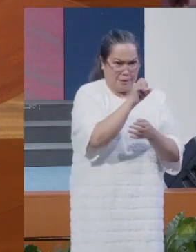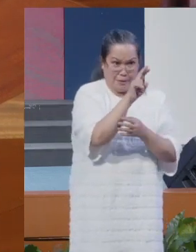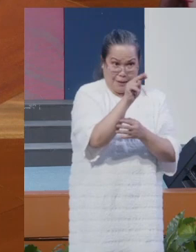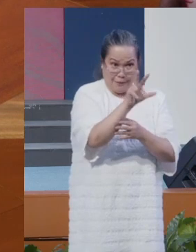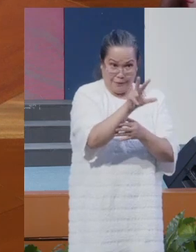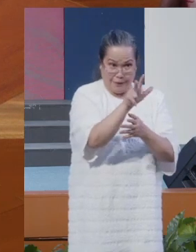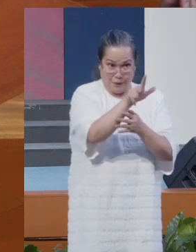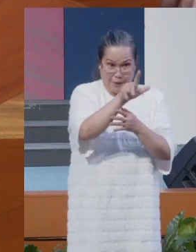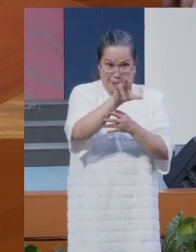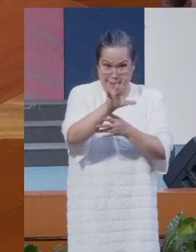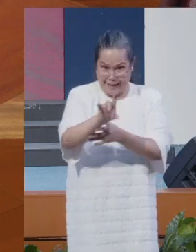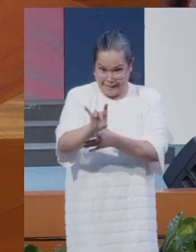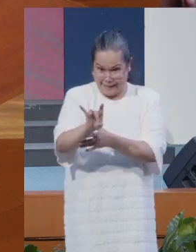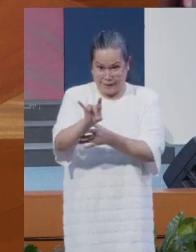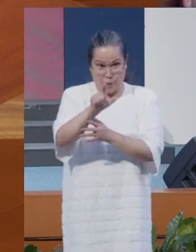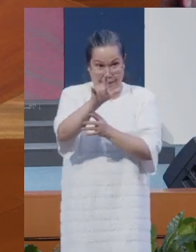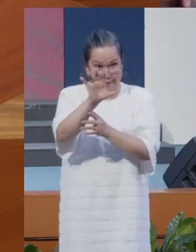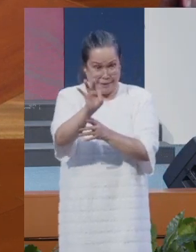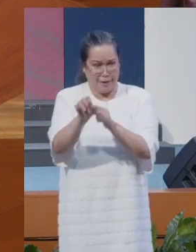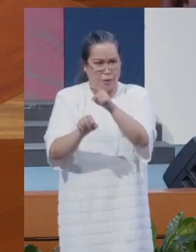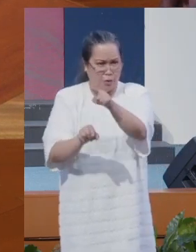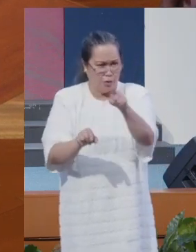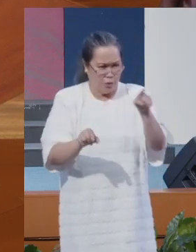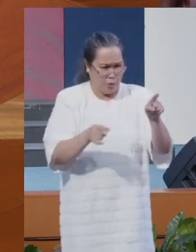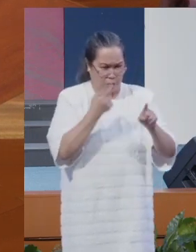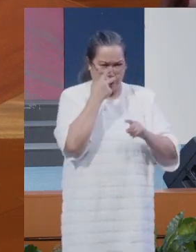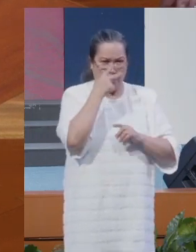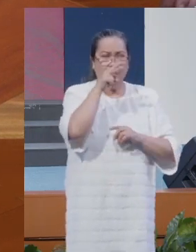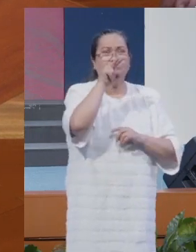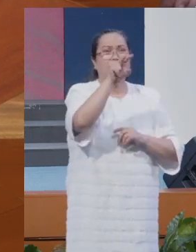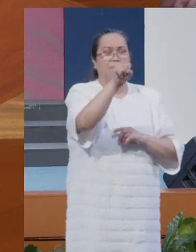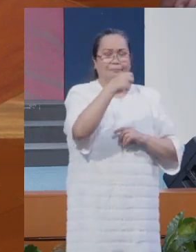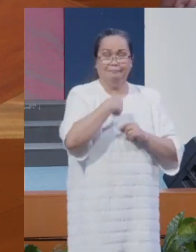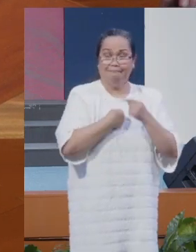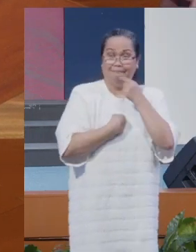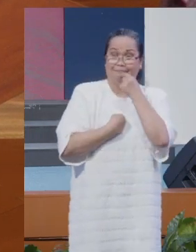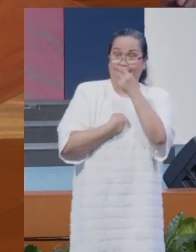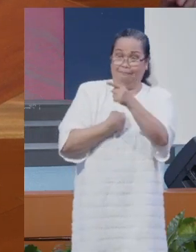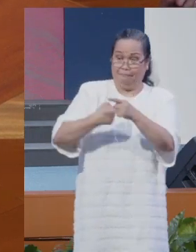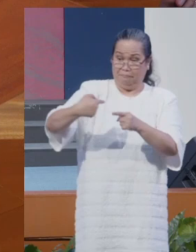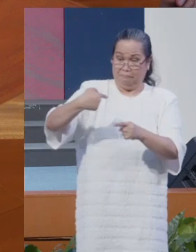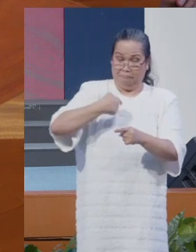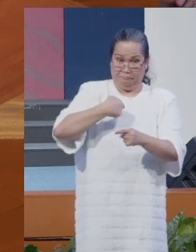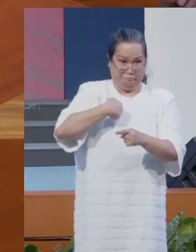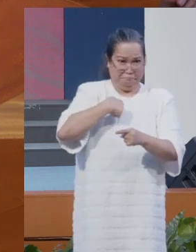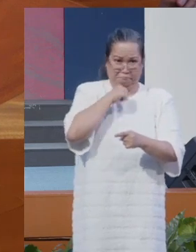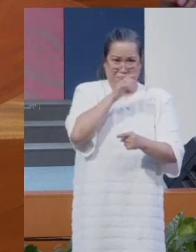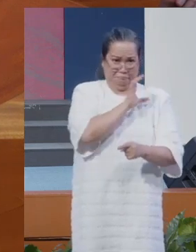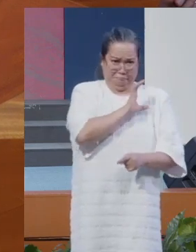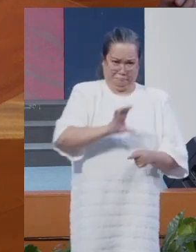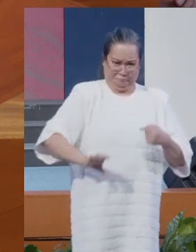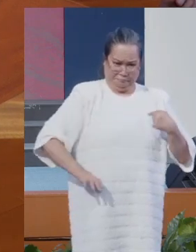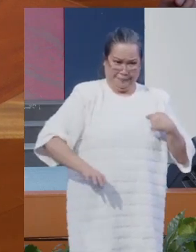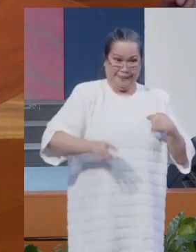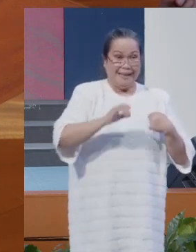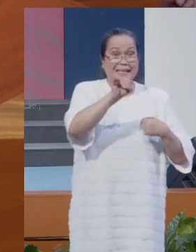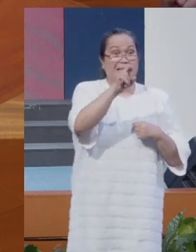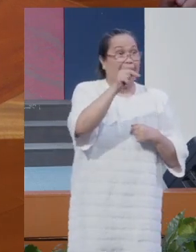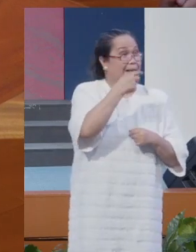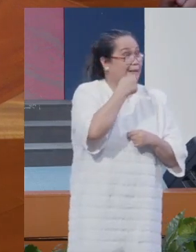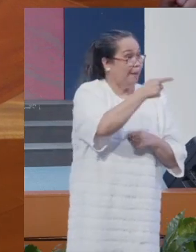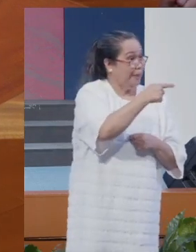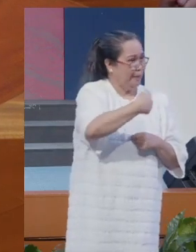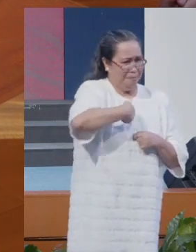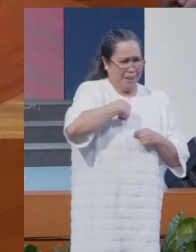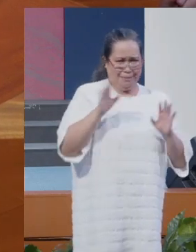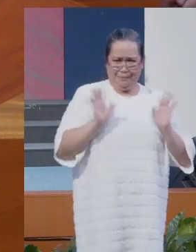3:28-29, sabi ni John doon, you yourselves bear me witness that I said, I am not the Christ, hindi ako ang Mesiyas.